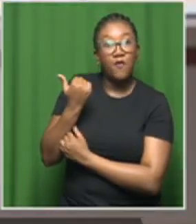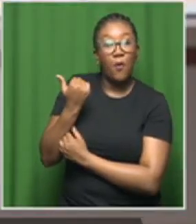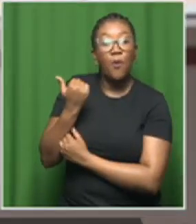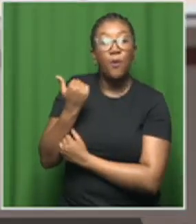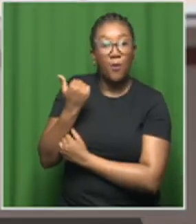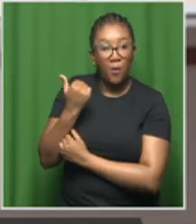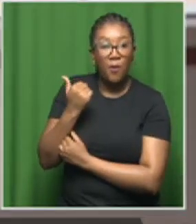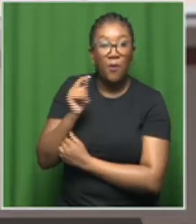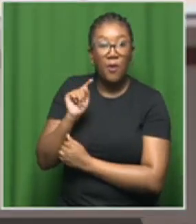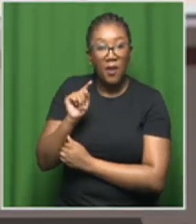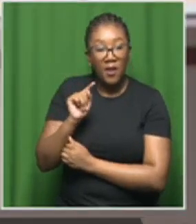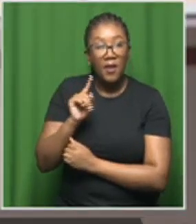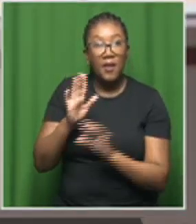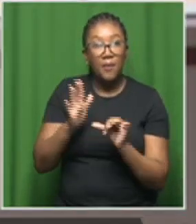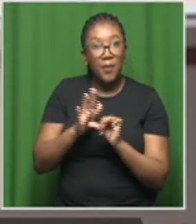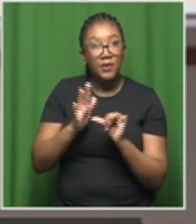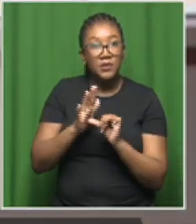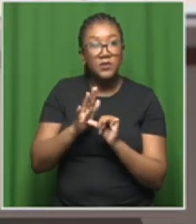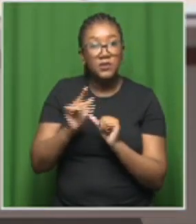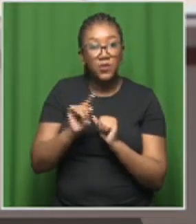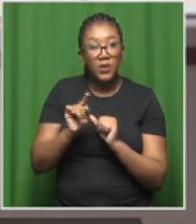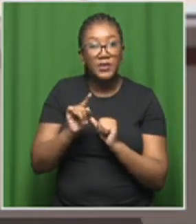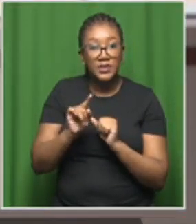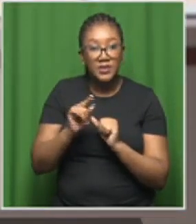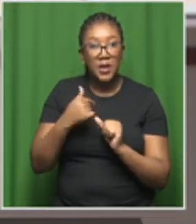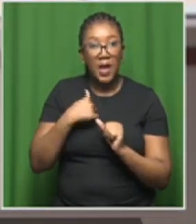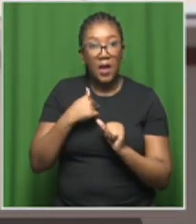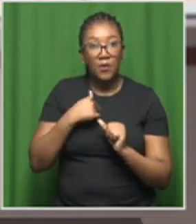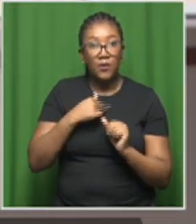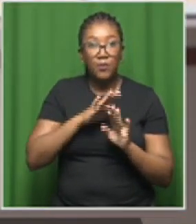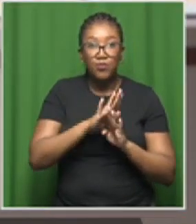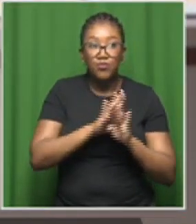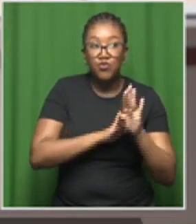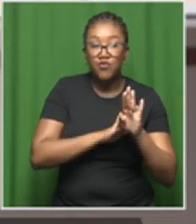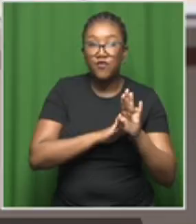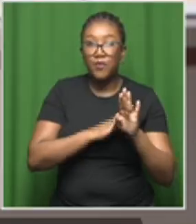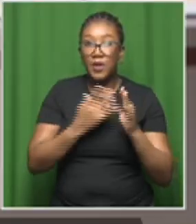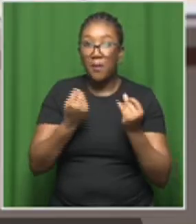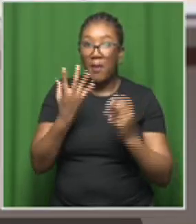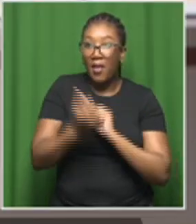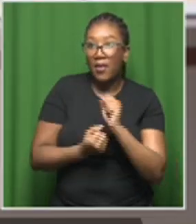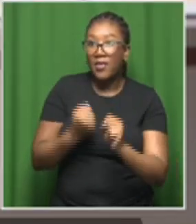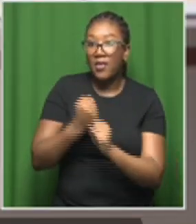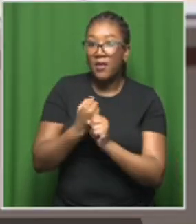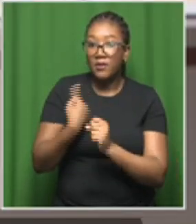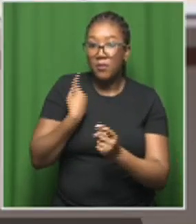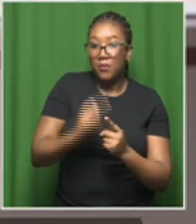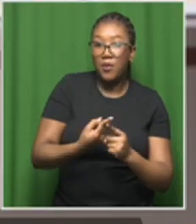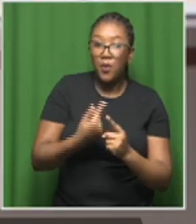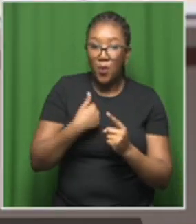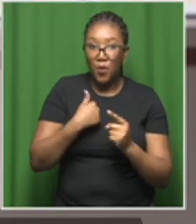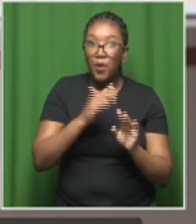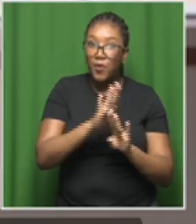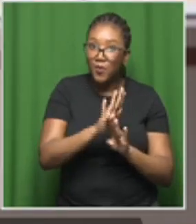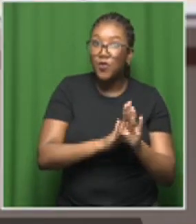these are kind of illustrating the strides that the continent have made, in not just kind